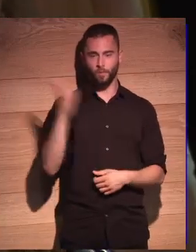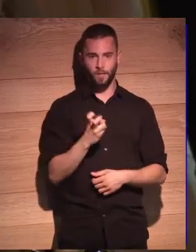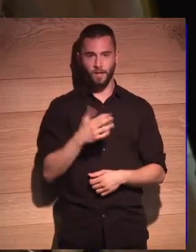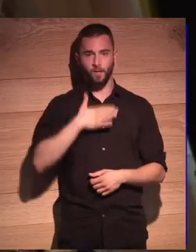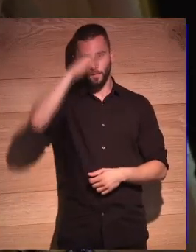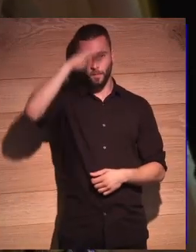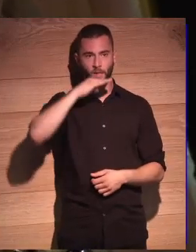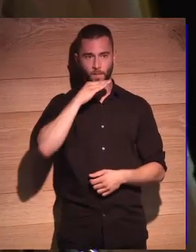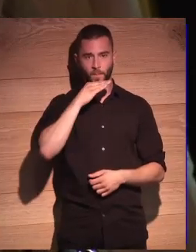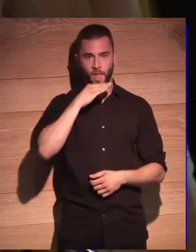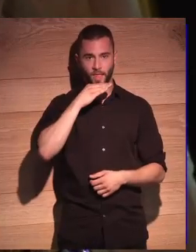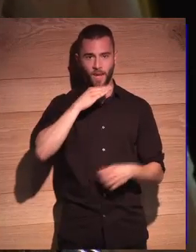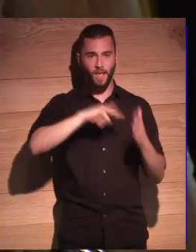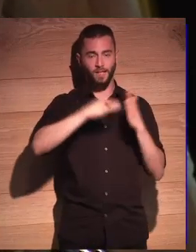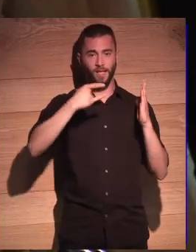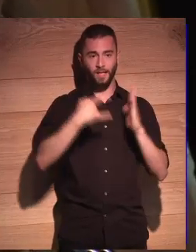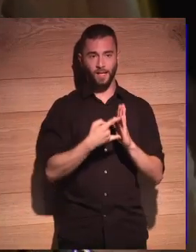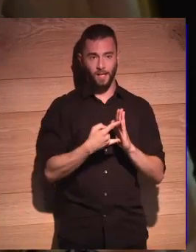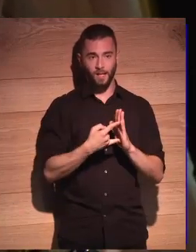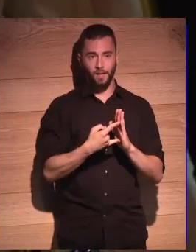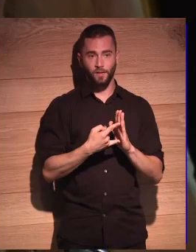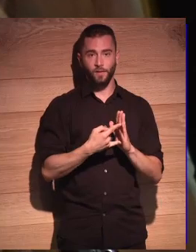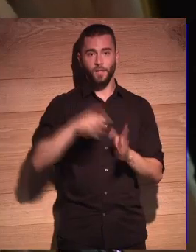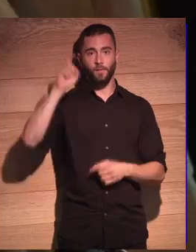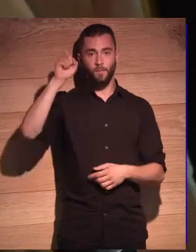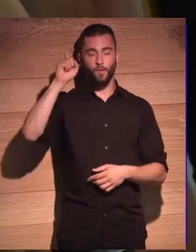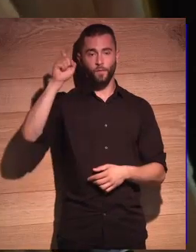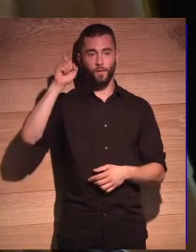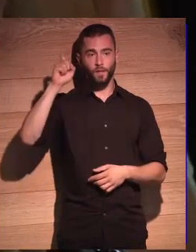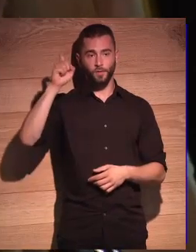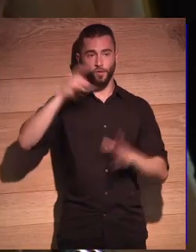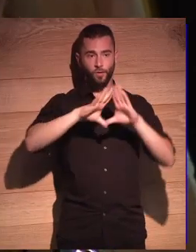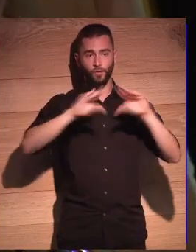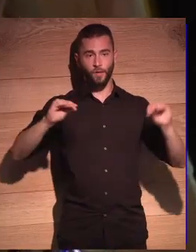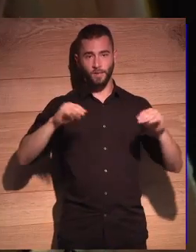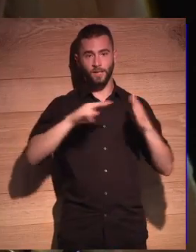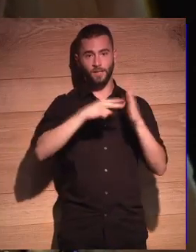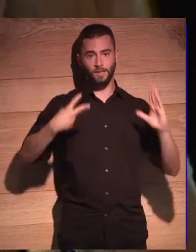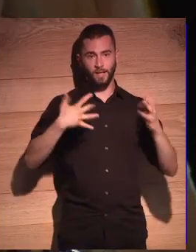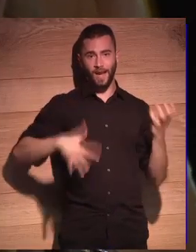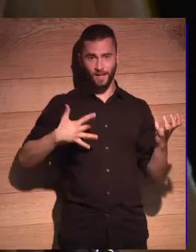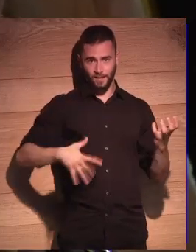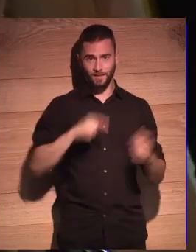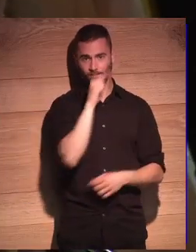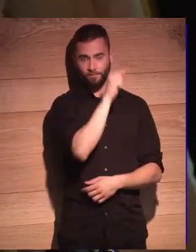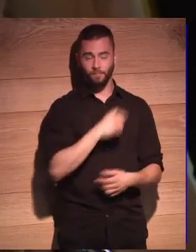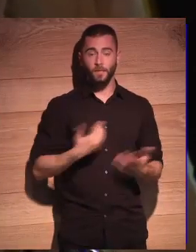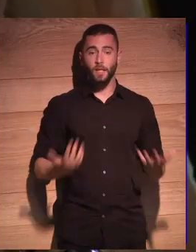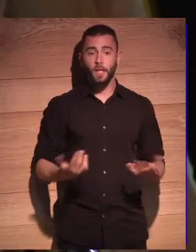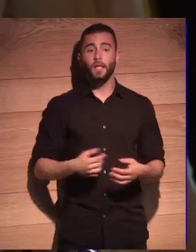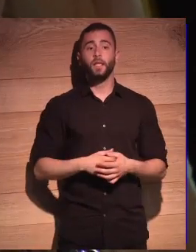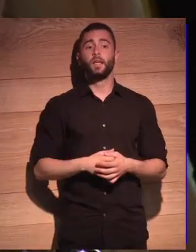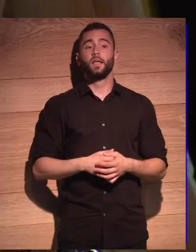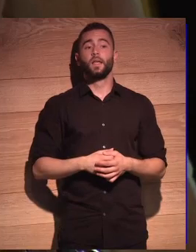personal that has brought me here. My dad is an engineer. He is a teacher in a technological university